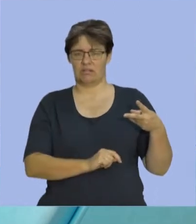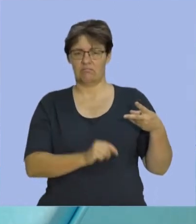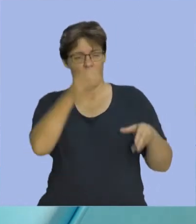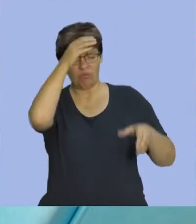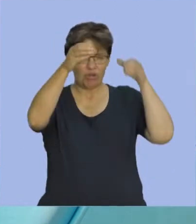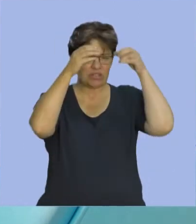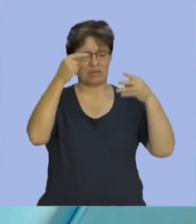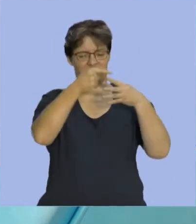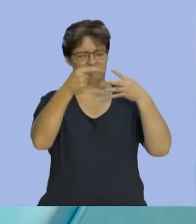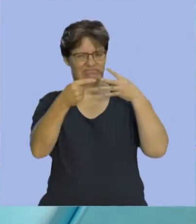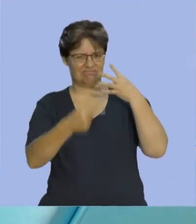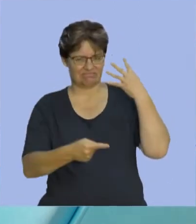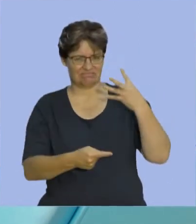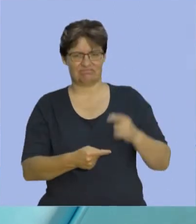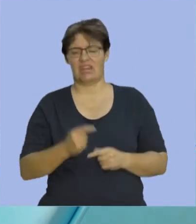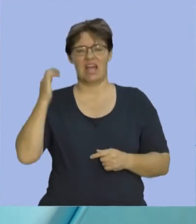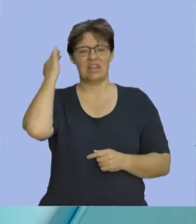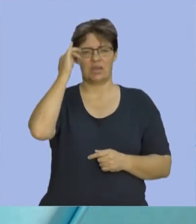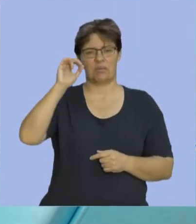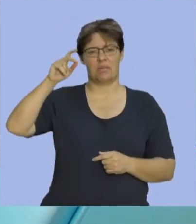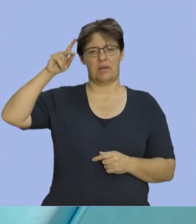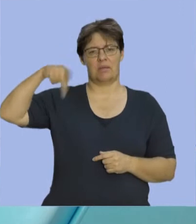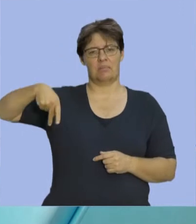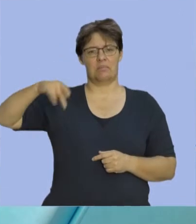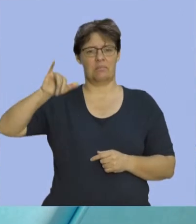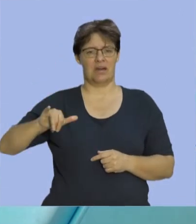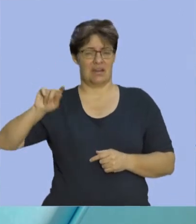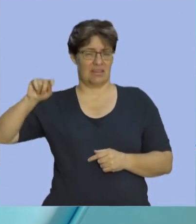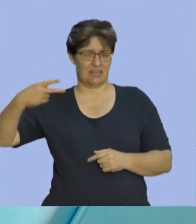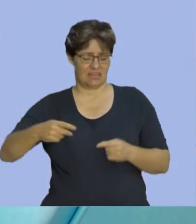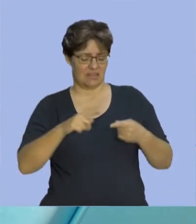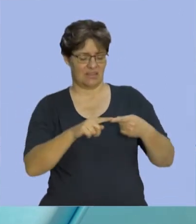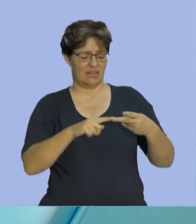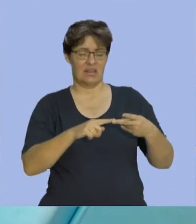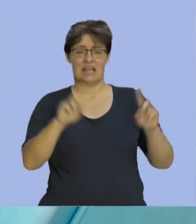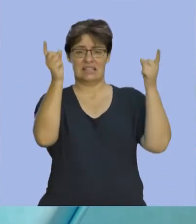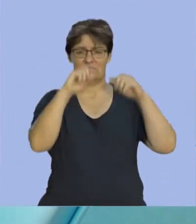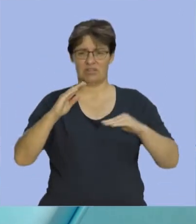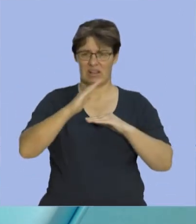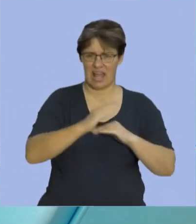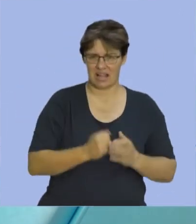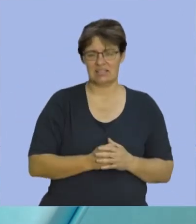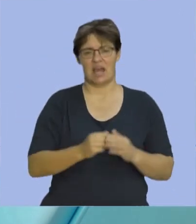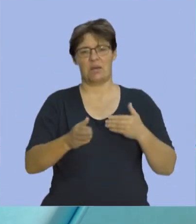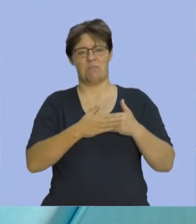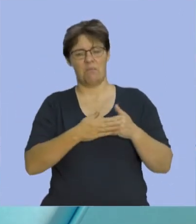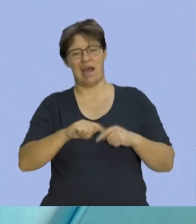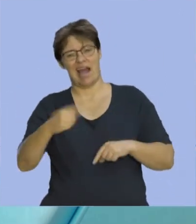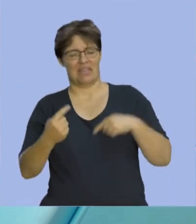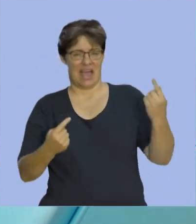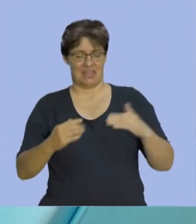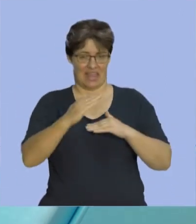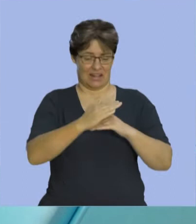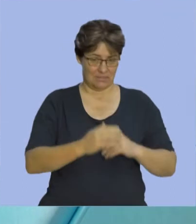concepts that have to do with the theorem of Pythagoras, our angles, which were special angles, and two other different types of